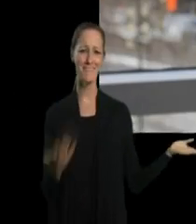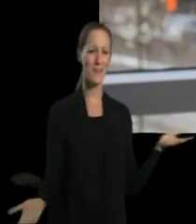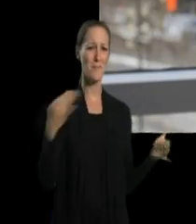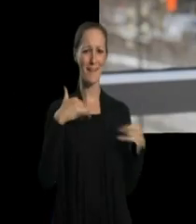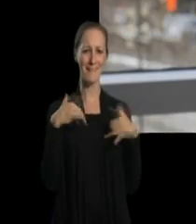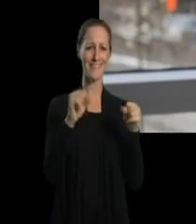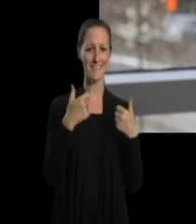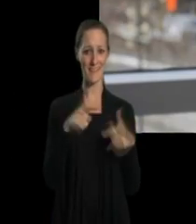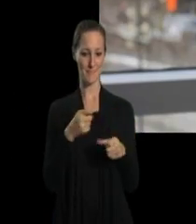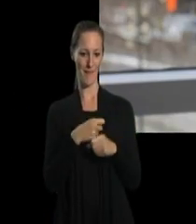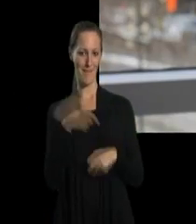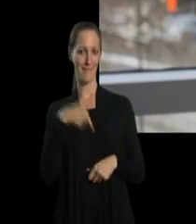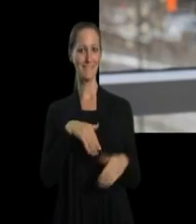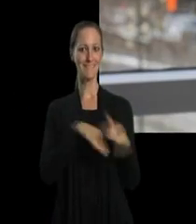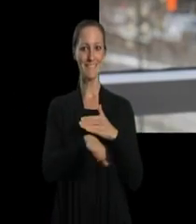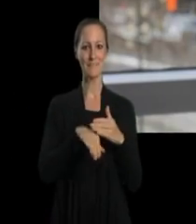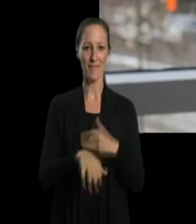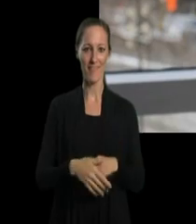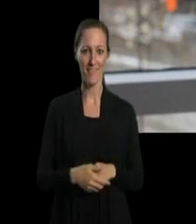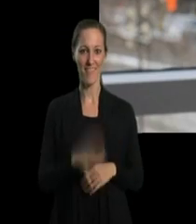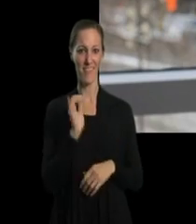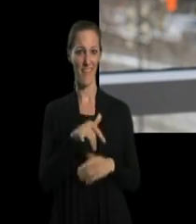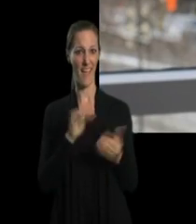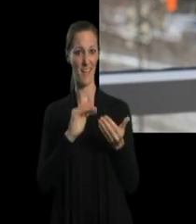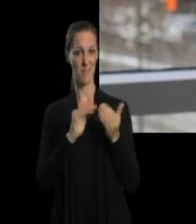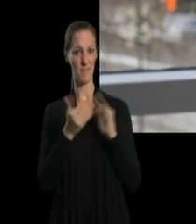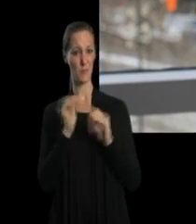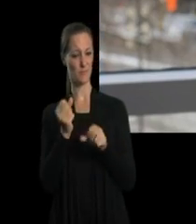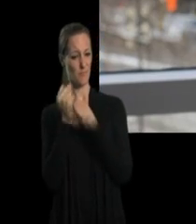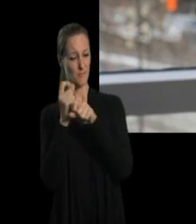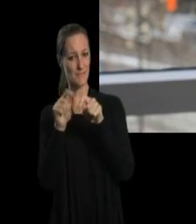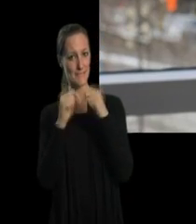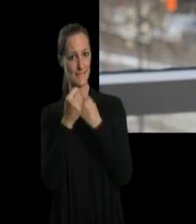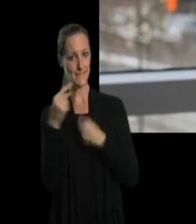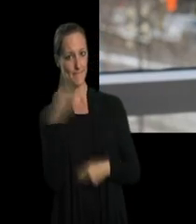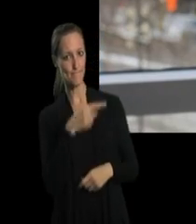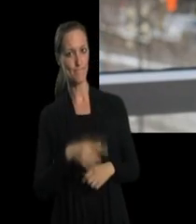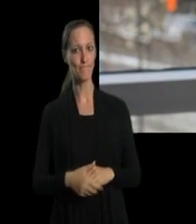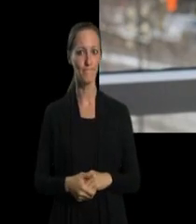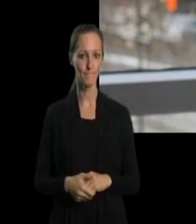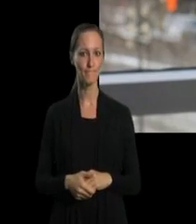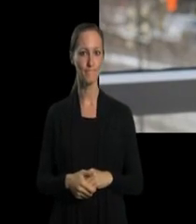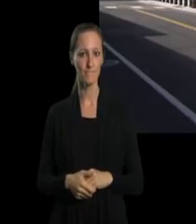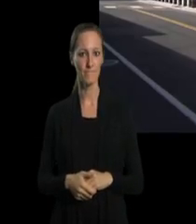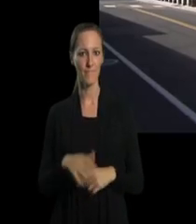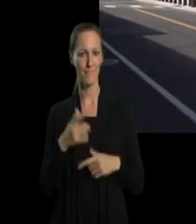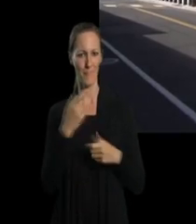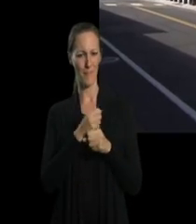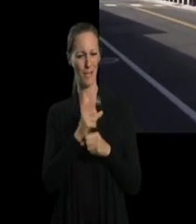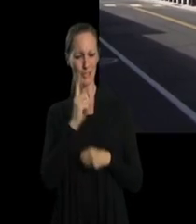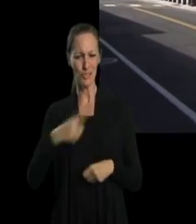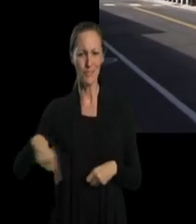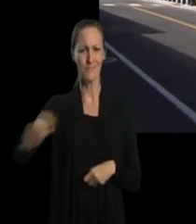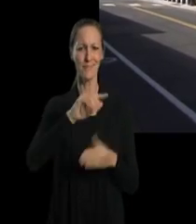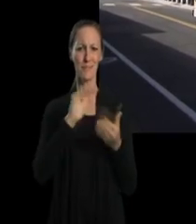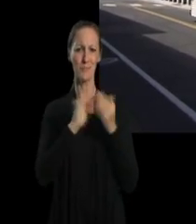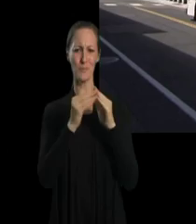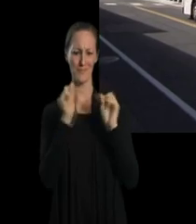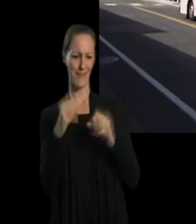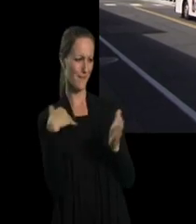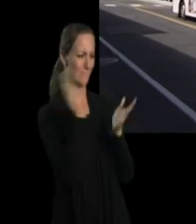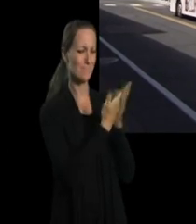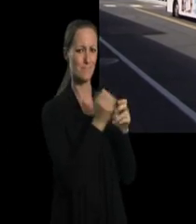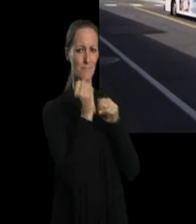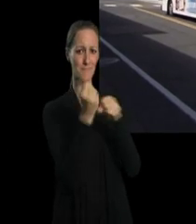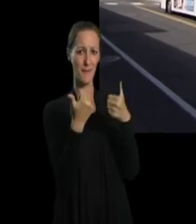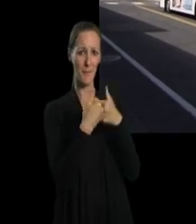and said, yes, let's make it as accessible as possible. This is the community's baseball team. Let's make sure the community can get